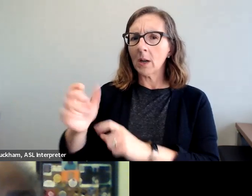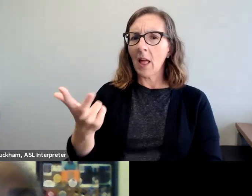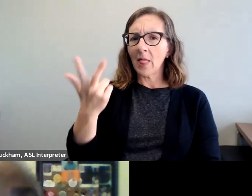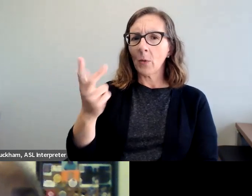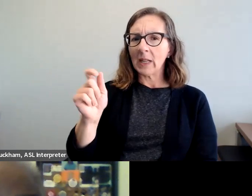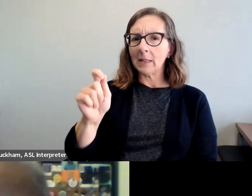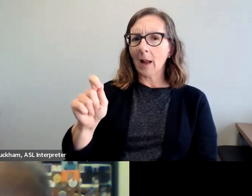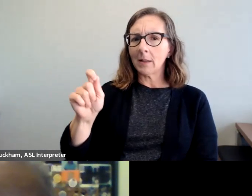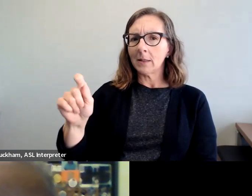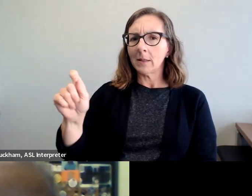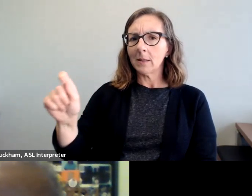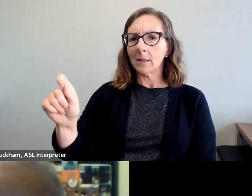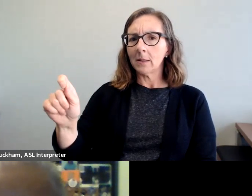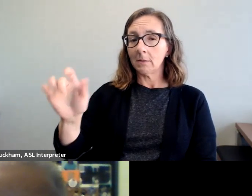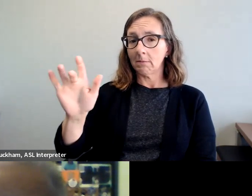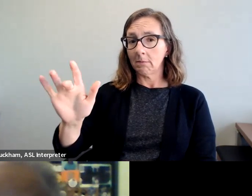dots.